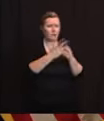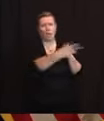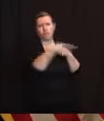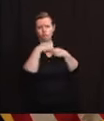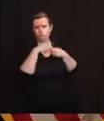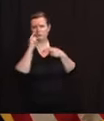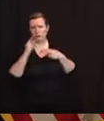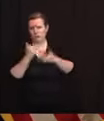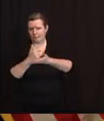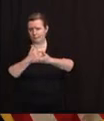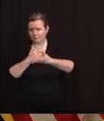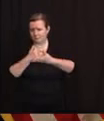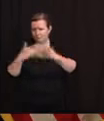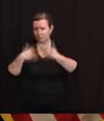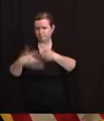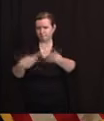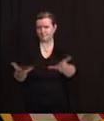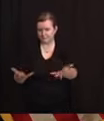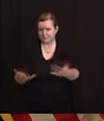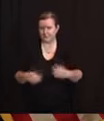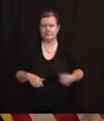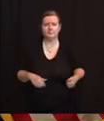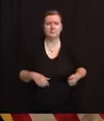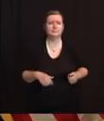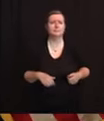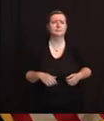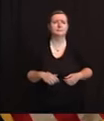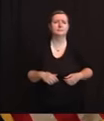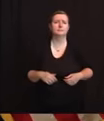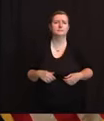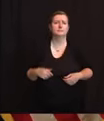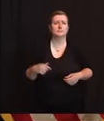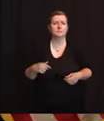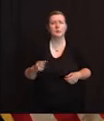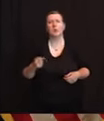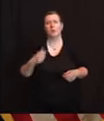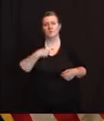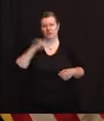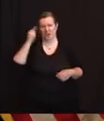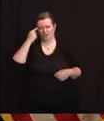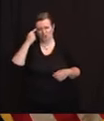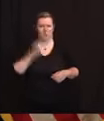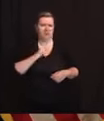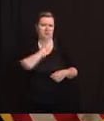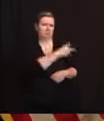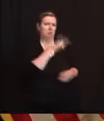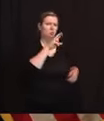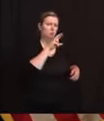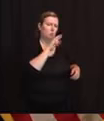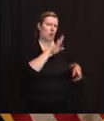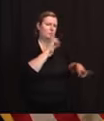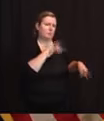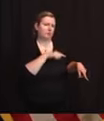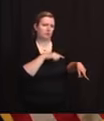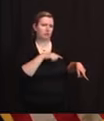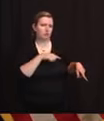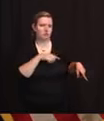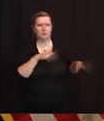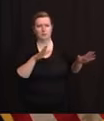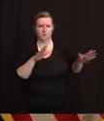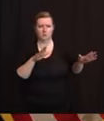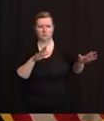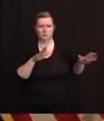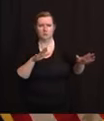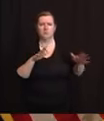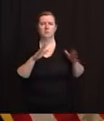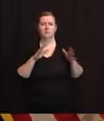I'll start on your first series, and then, Rob, you can either answer these or we may have to come back to you on some of this, so bear with